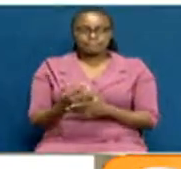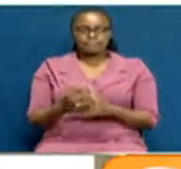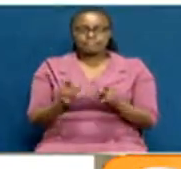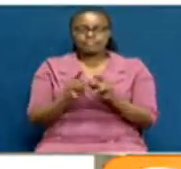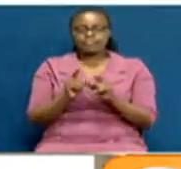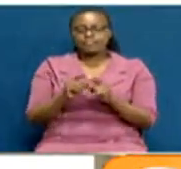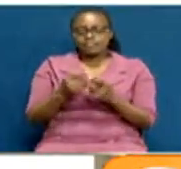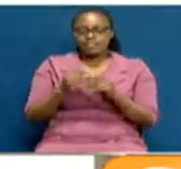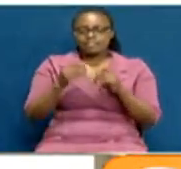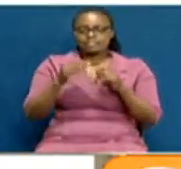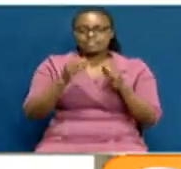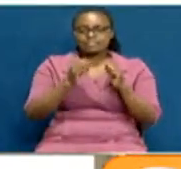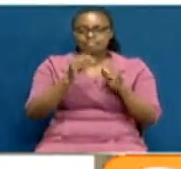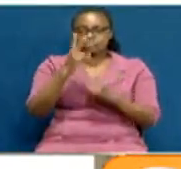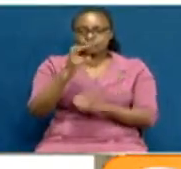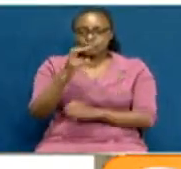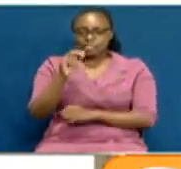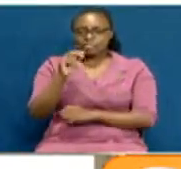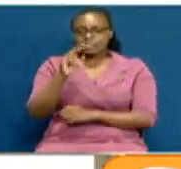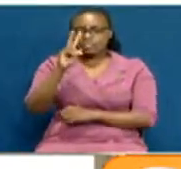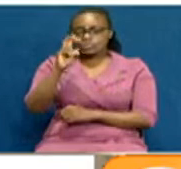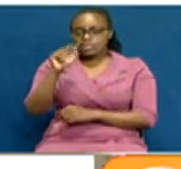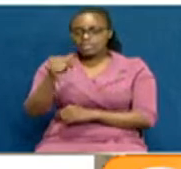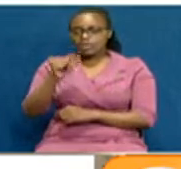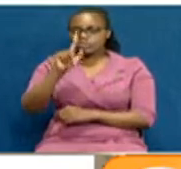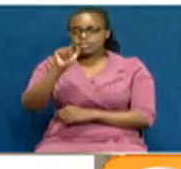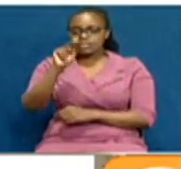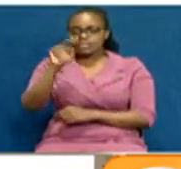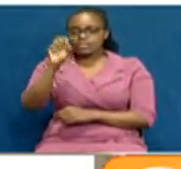miraa tayari imefika mwandishu.